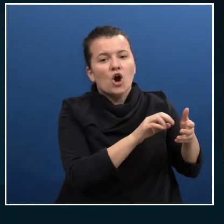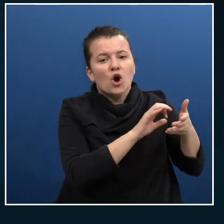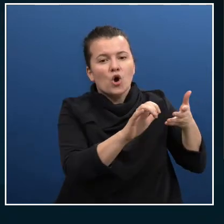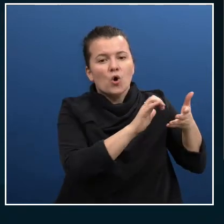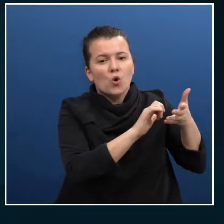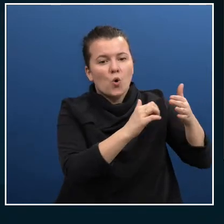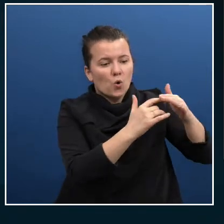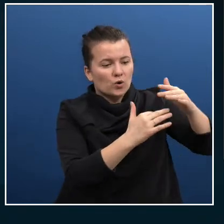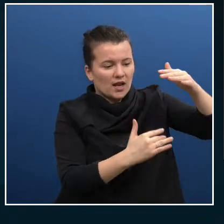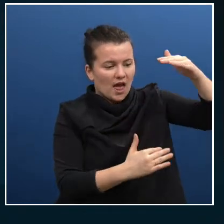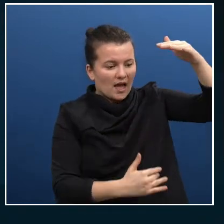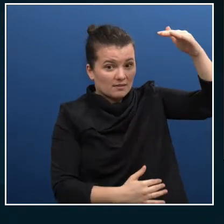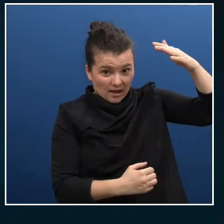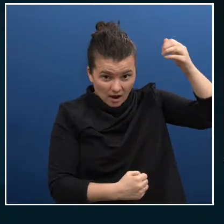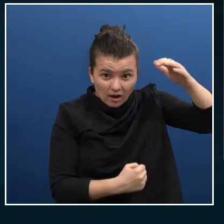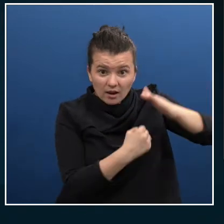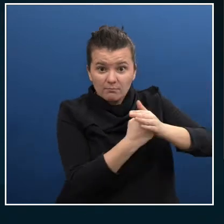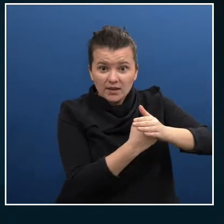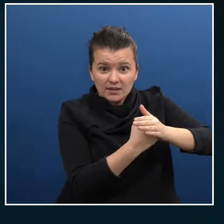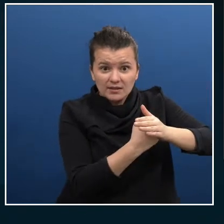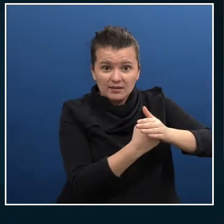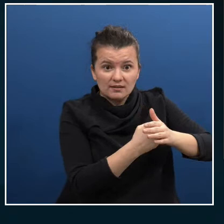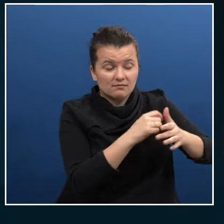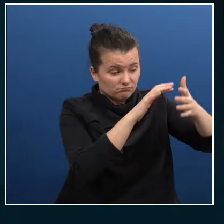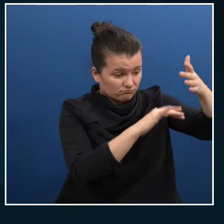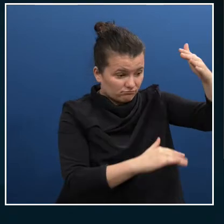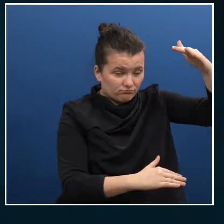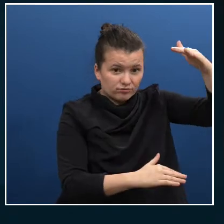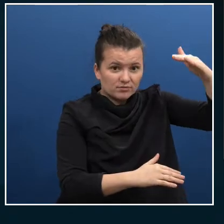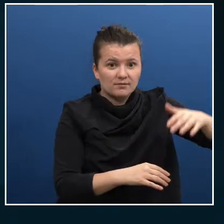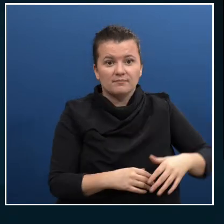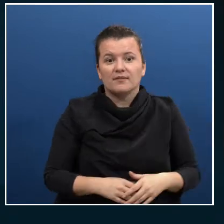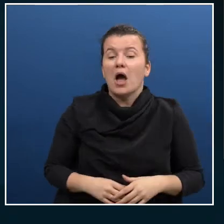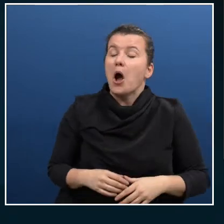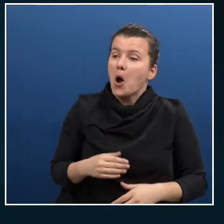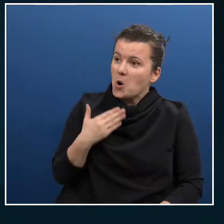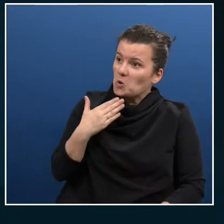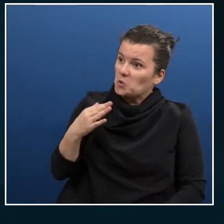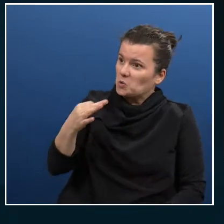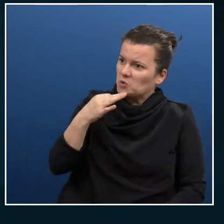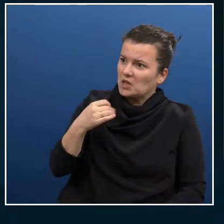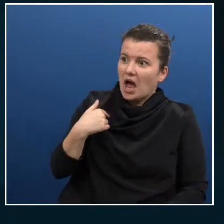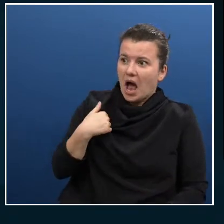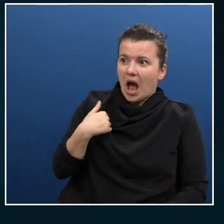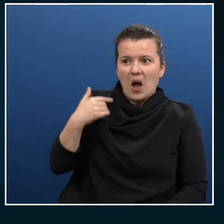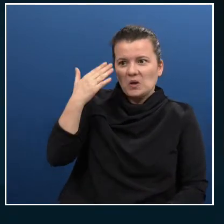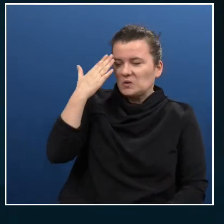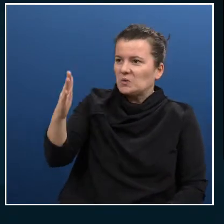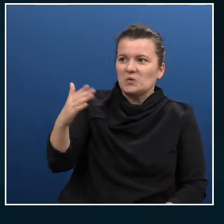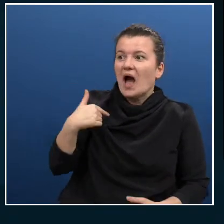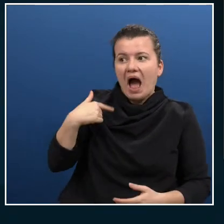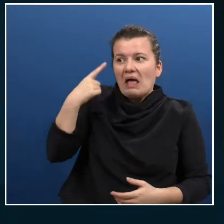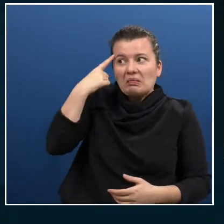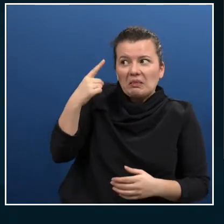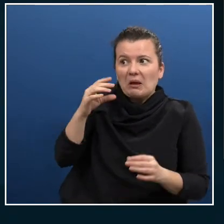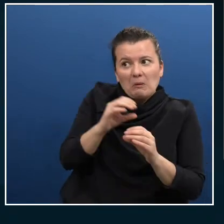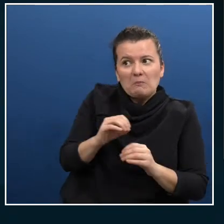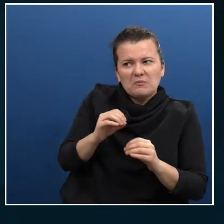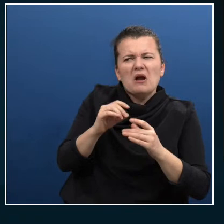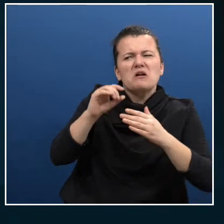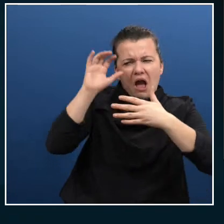file. That's a great question. I didn't run into it. I don't think so, but if I do, I'll I'll let you